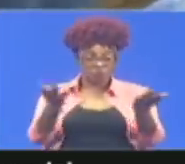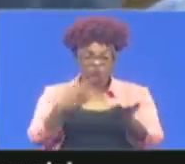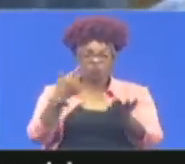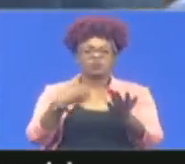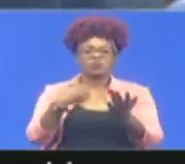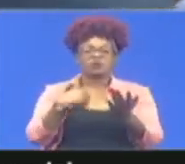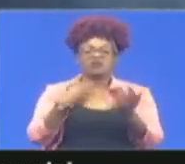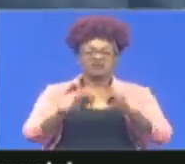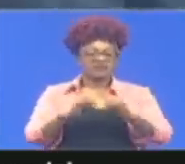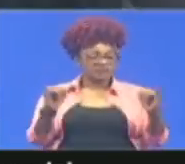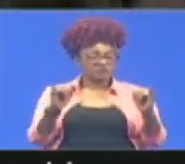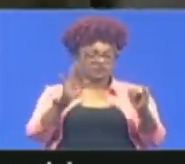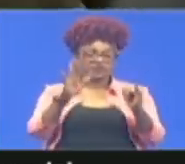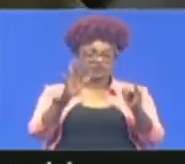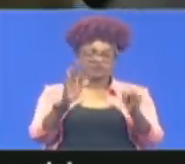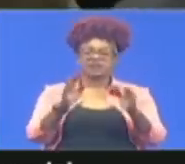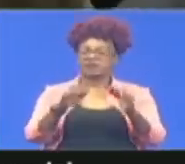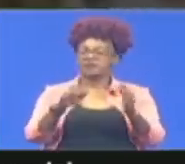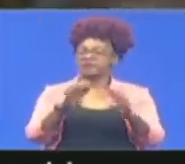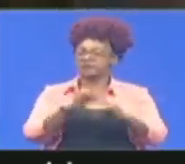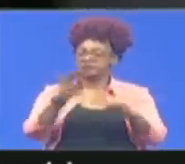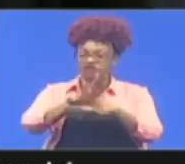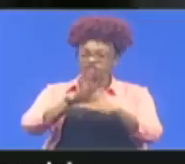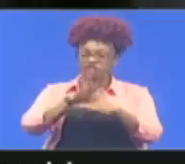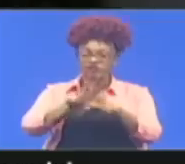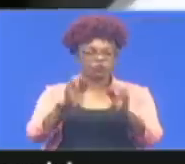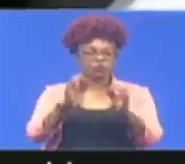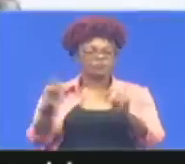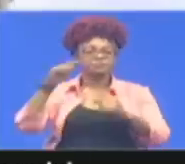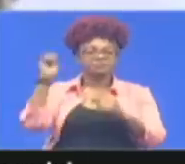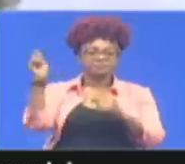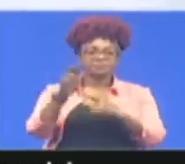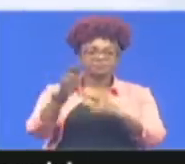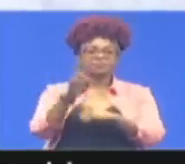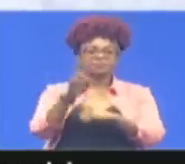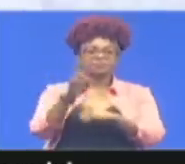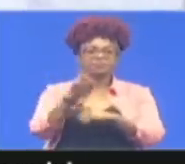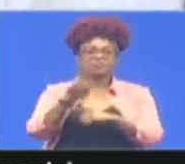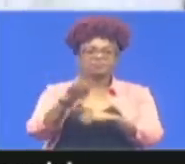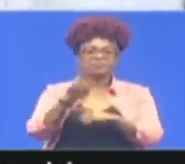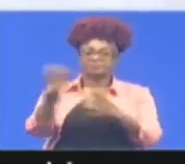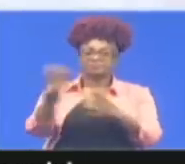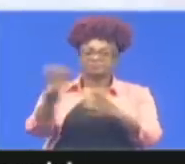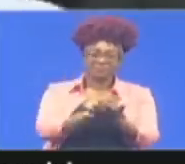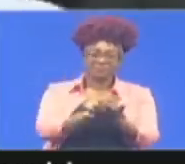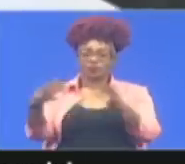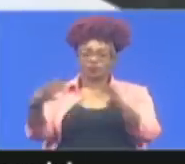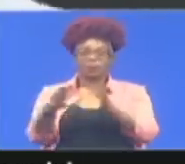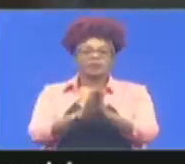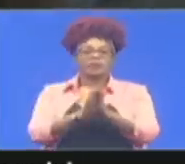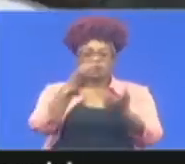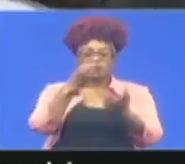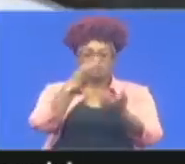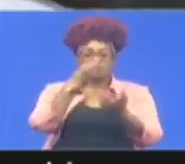sanctity of his father's house. President Uhuru Kenyatta's self-appointed crusaders and Deputy President William Ruto's